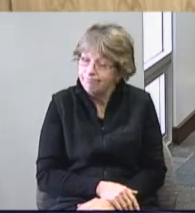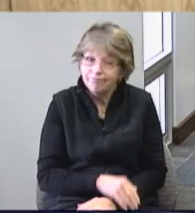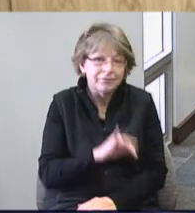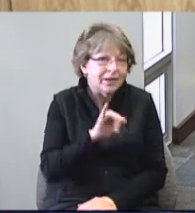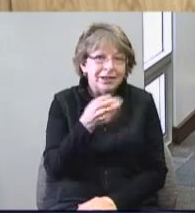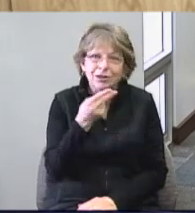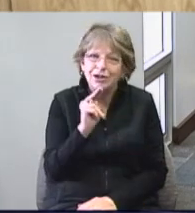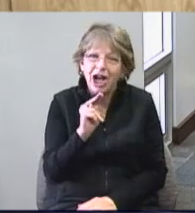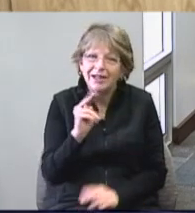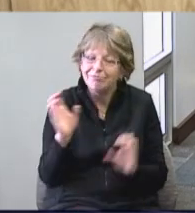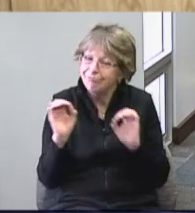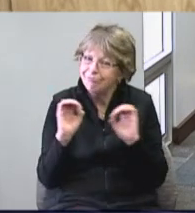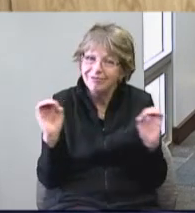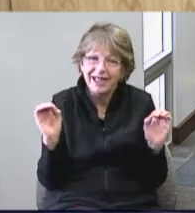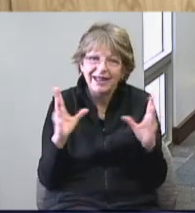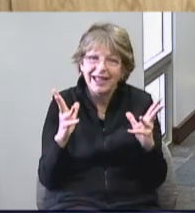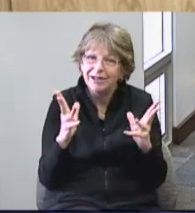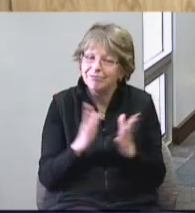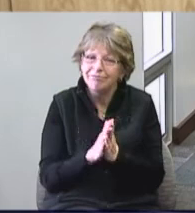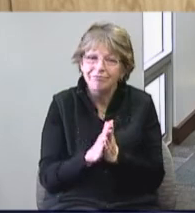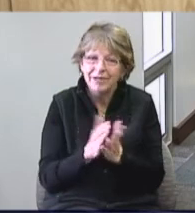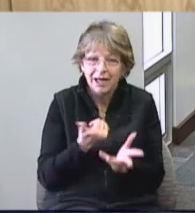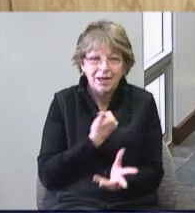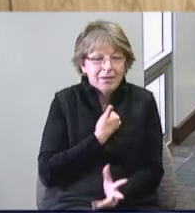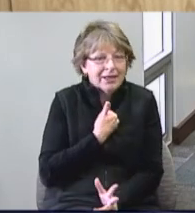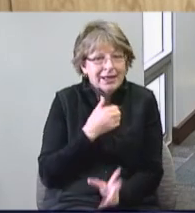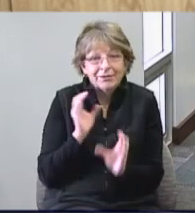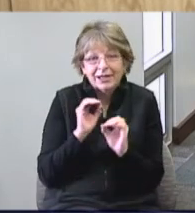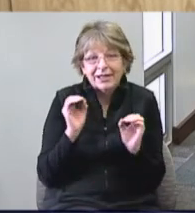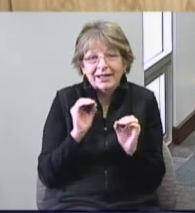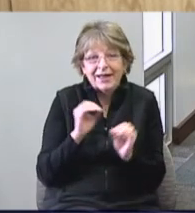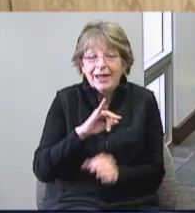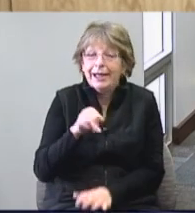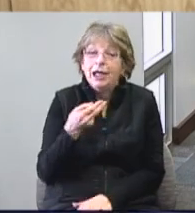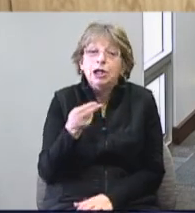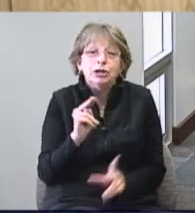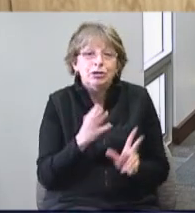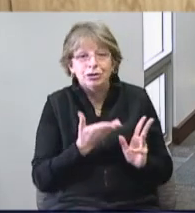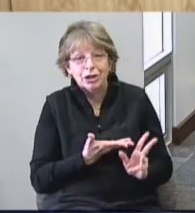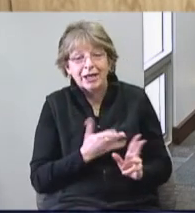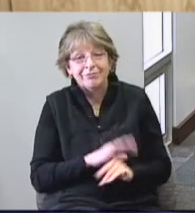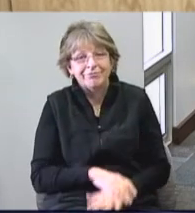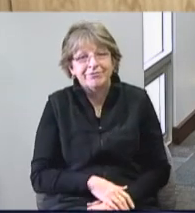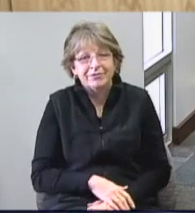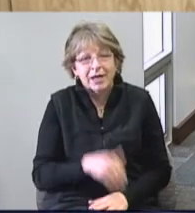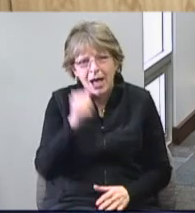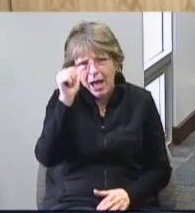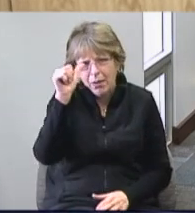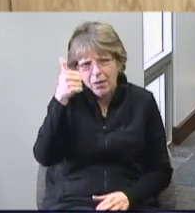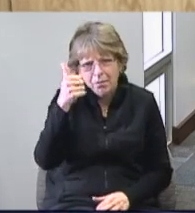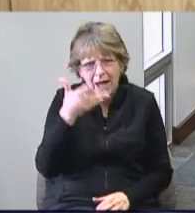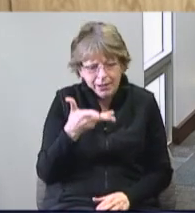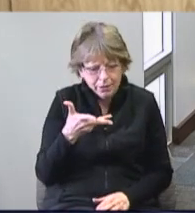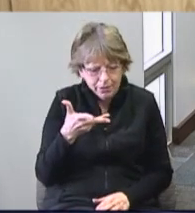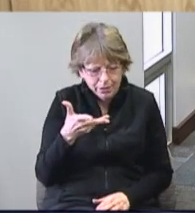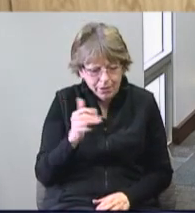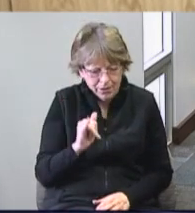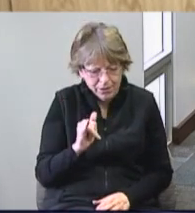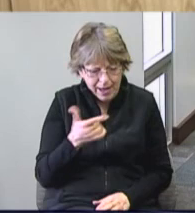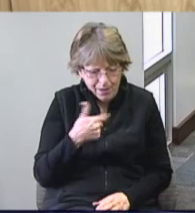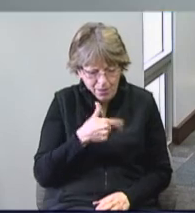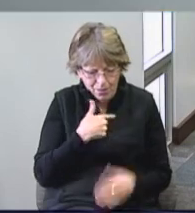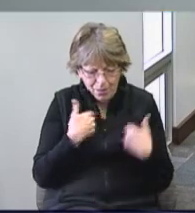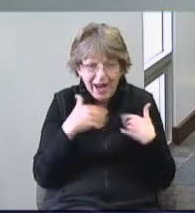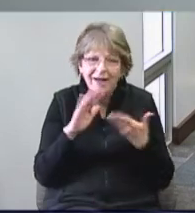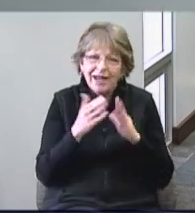nothing this morning. Okay, I have nothing. What about you, John? No, just a reminder that we'll be in Topeka tomorrow for City Hall Day, and